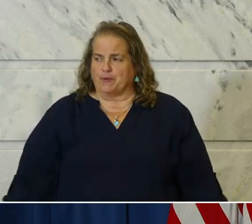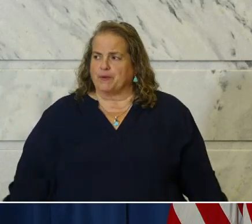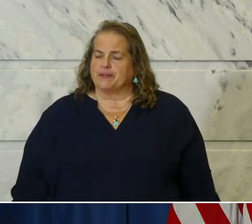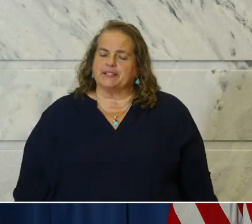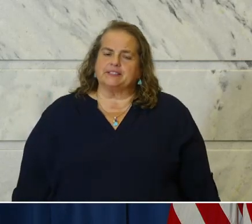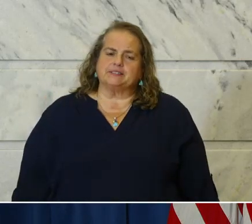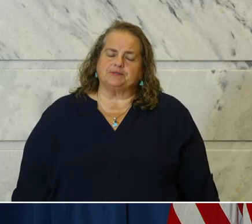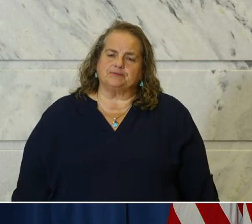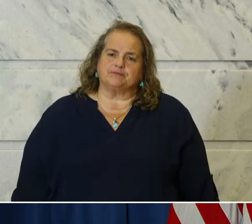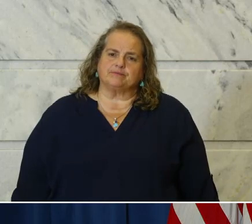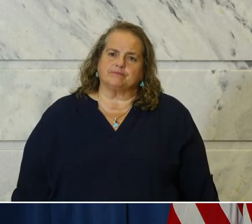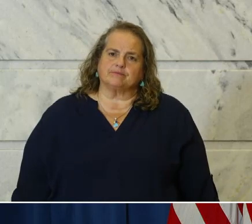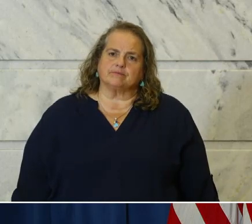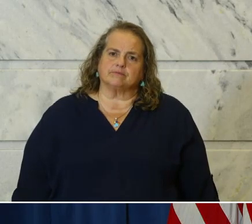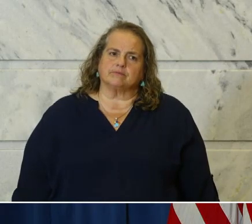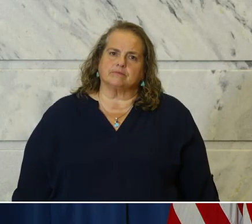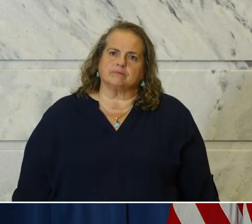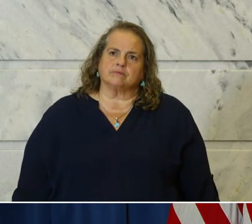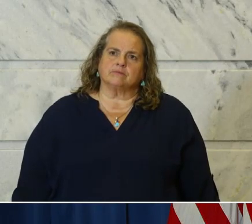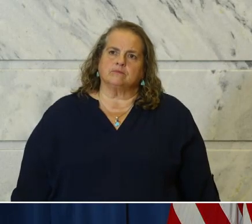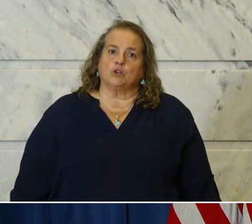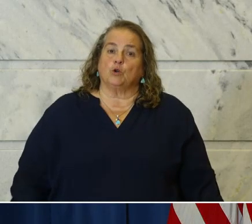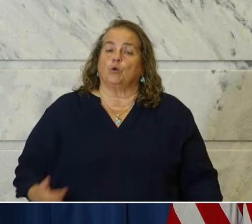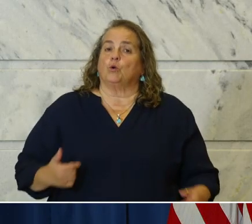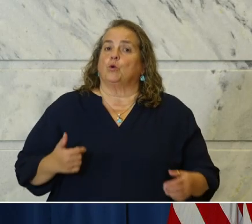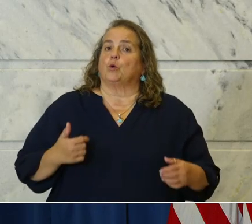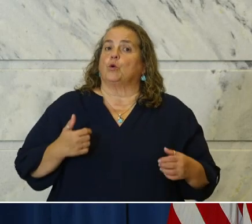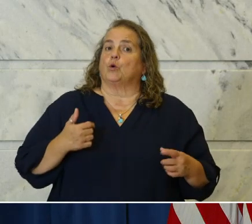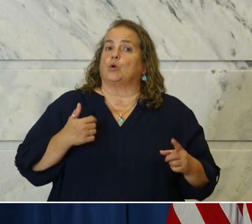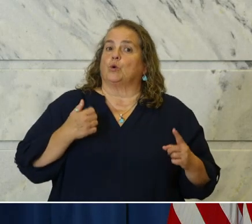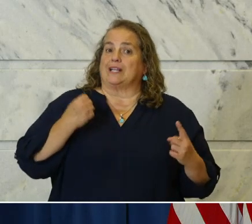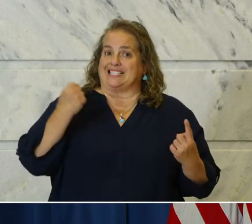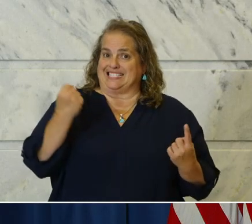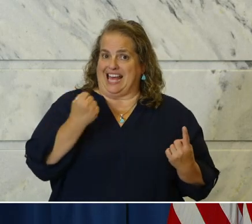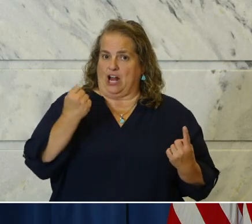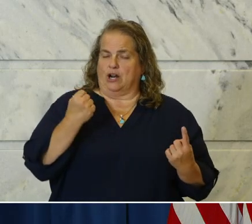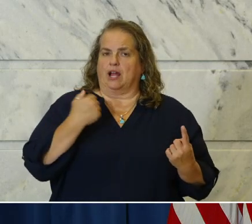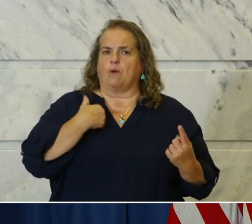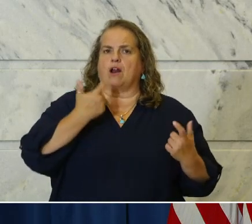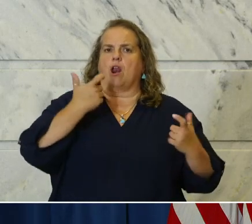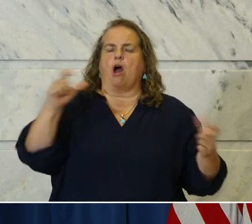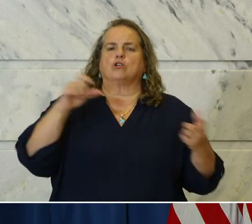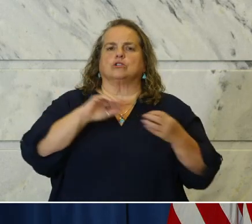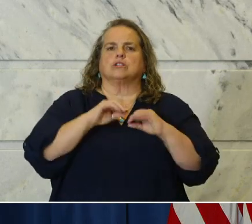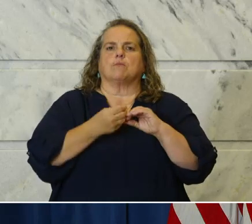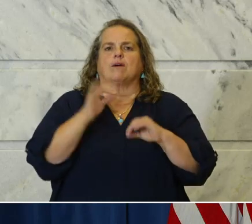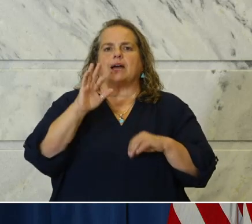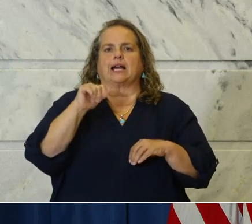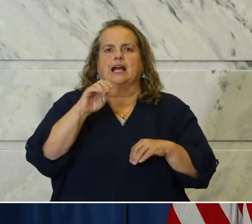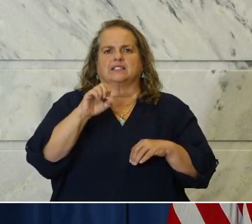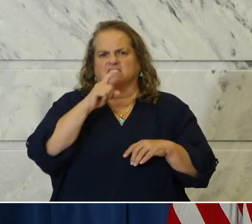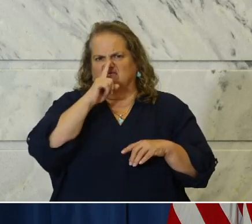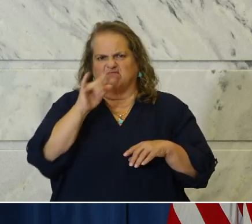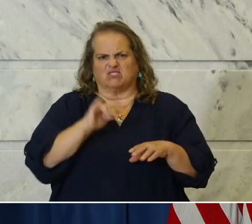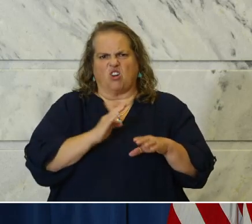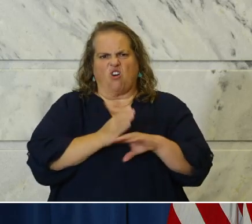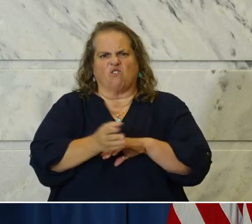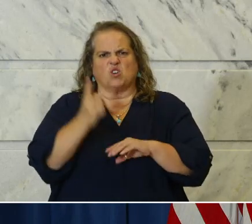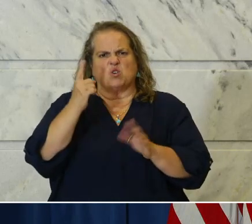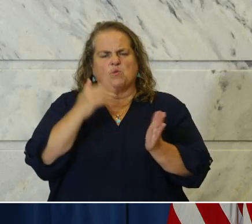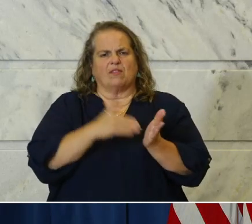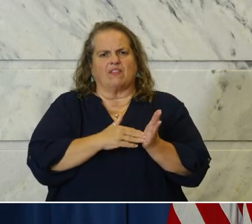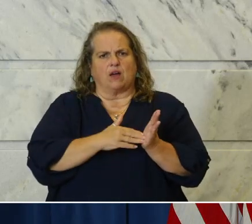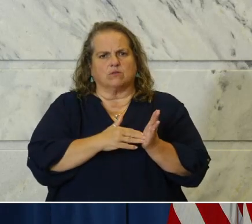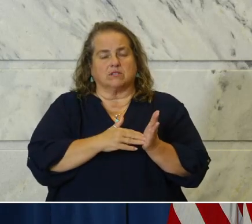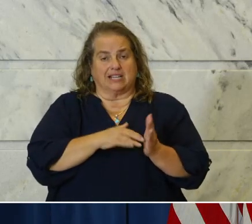We had a large number of new cases. I guess it was Saturday. We had over 1,000. Yeah. Is this now the fallout